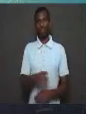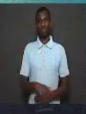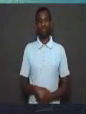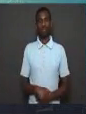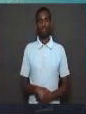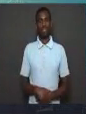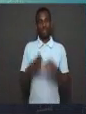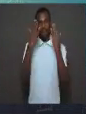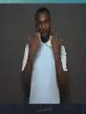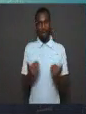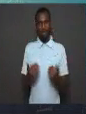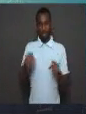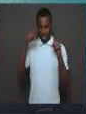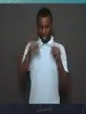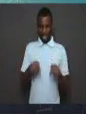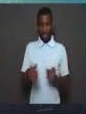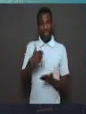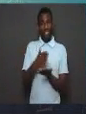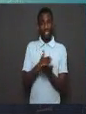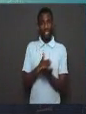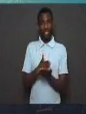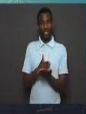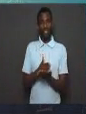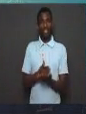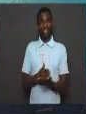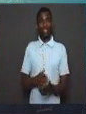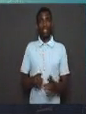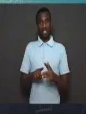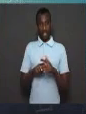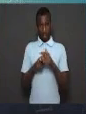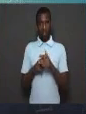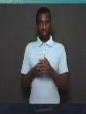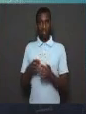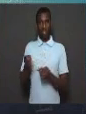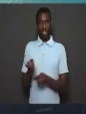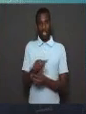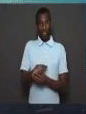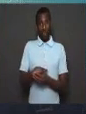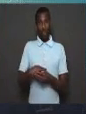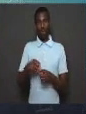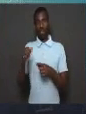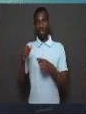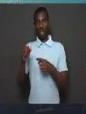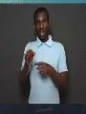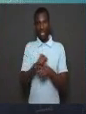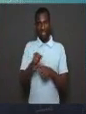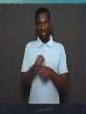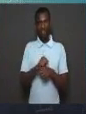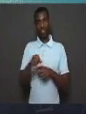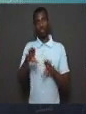Let us begin today's lesson with a review activity in which we will